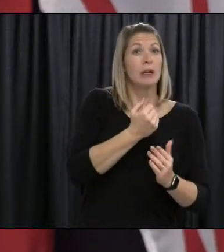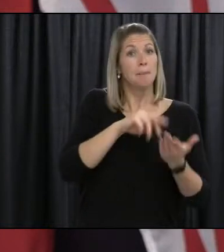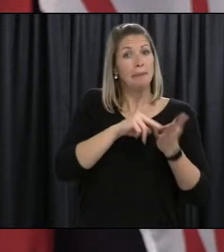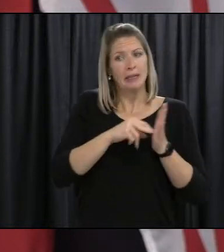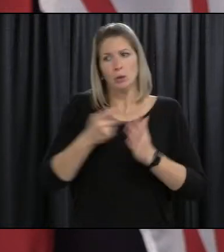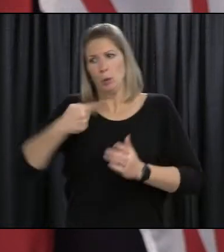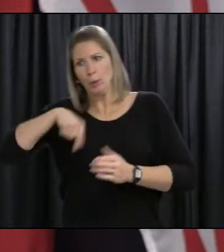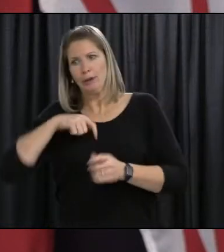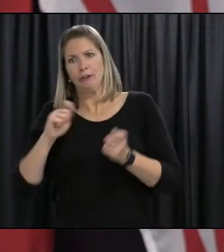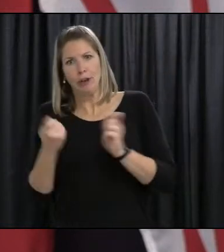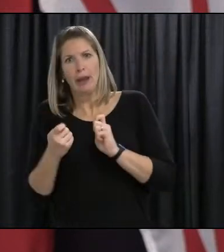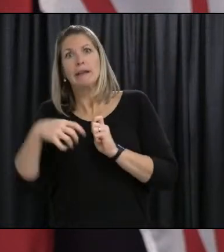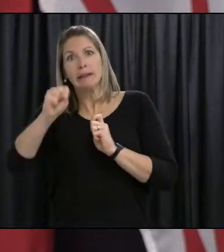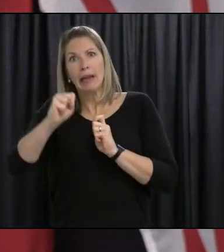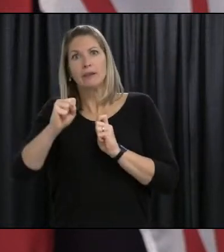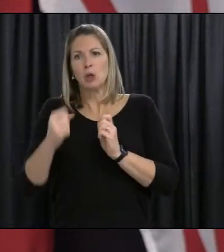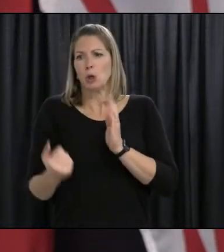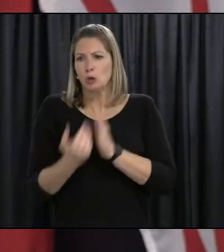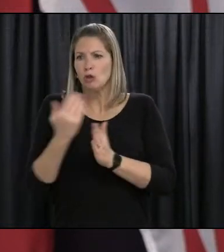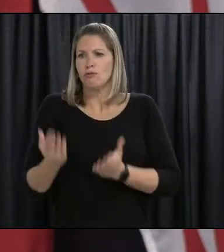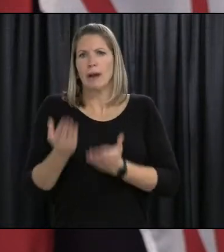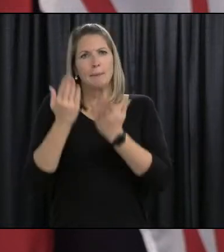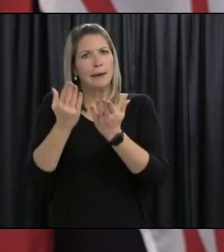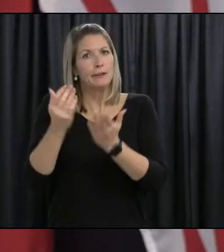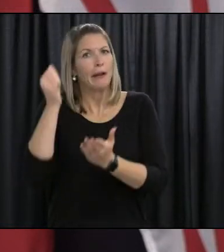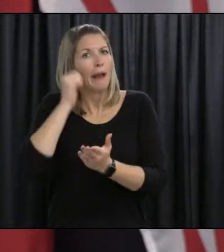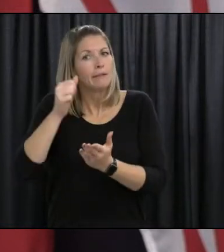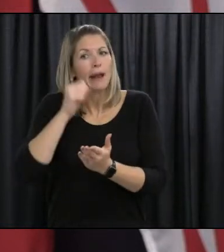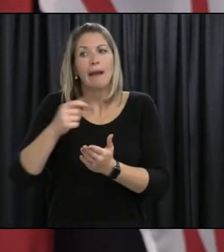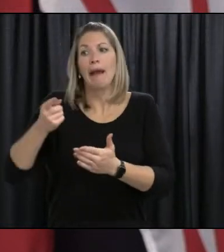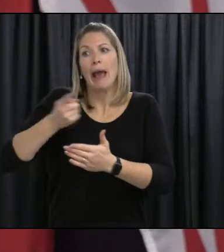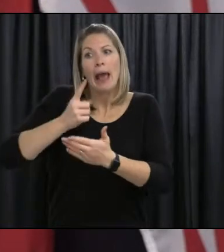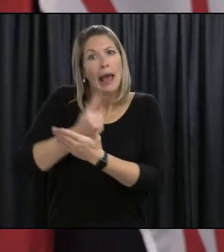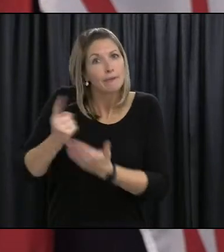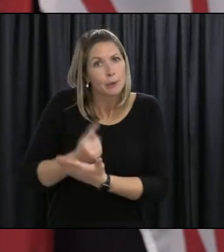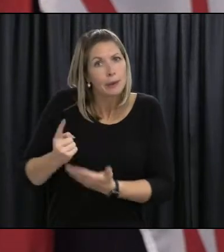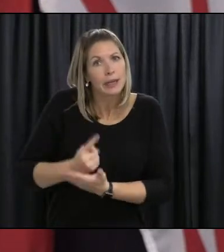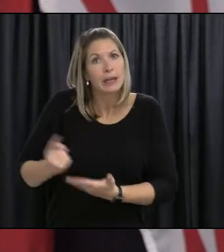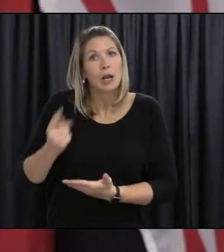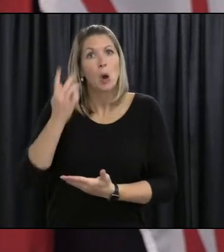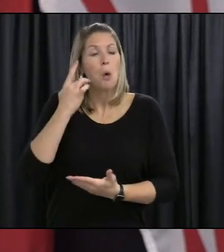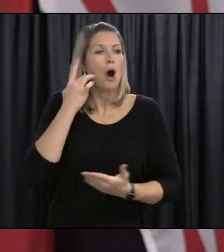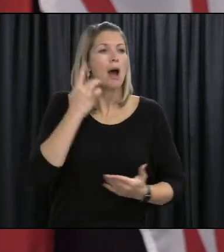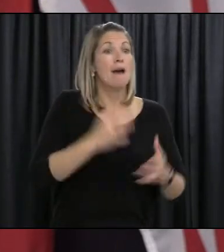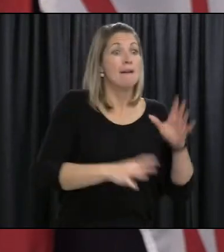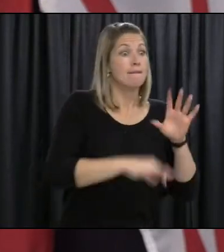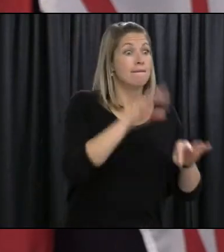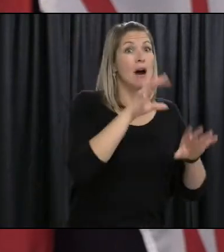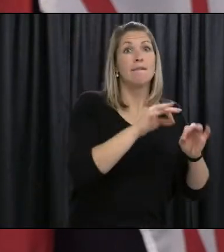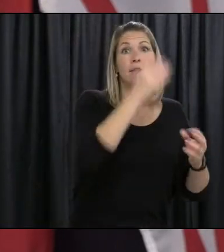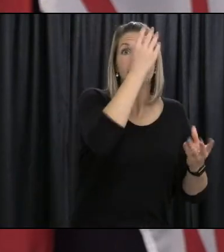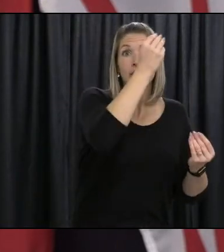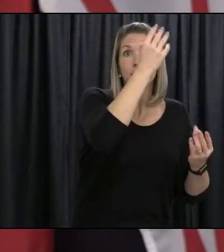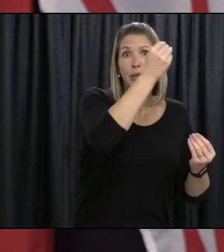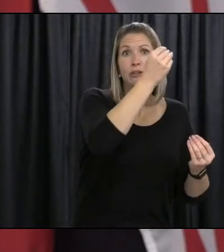or few months there are further new recommendations that come out, because behind the scenes with Public Health Agency of Canada, with